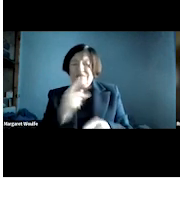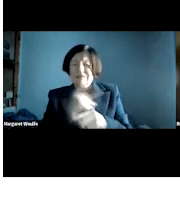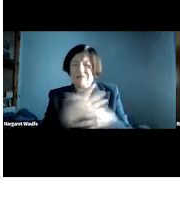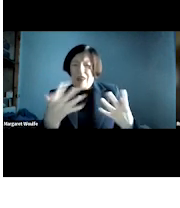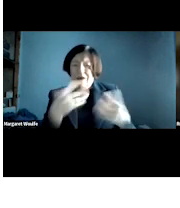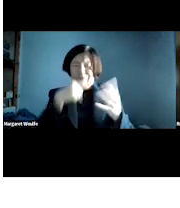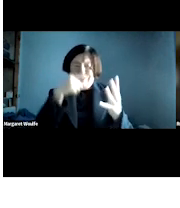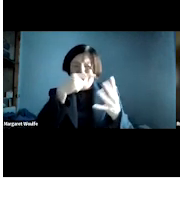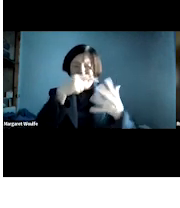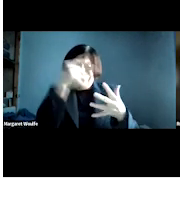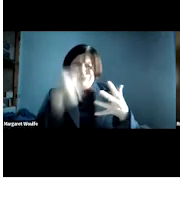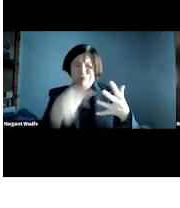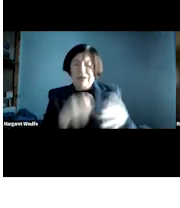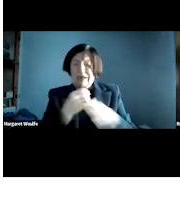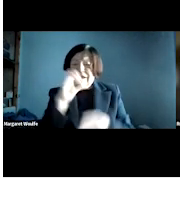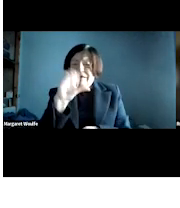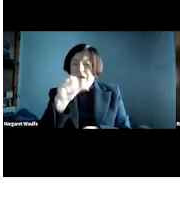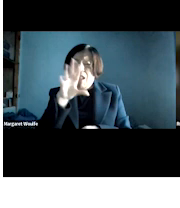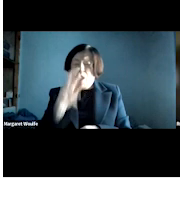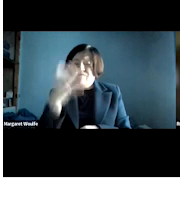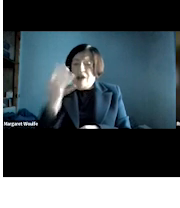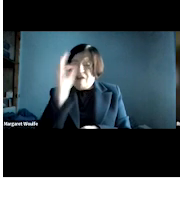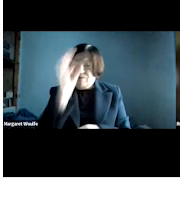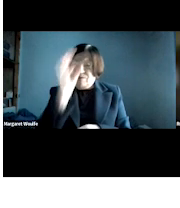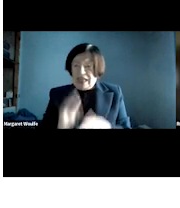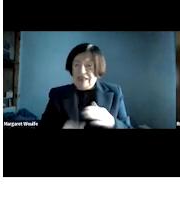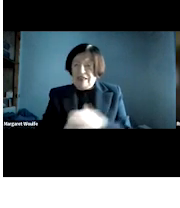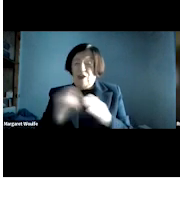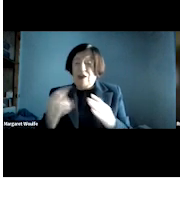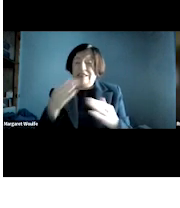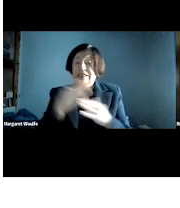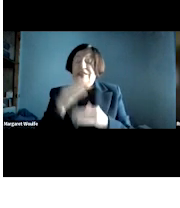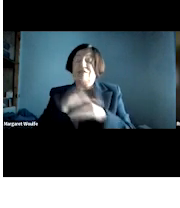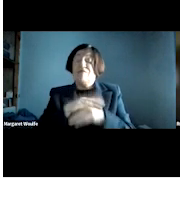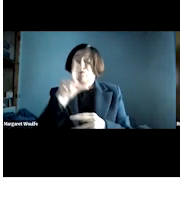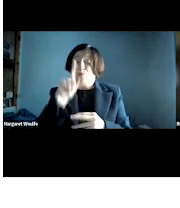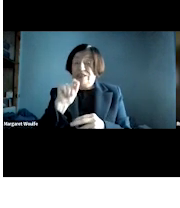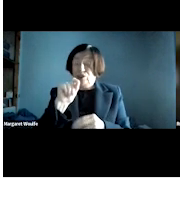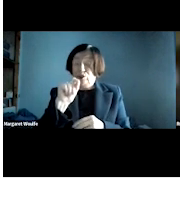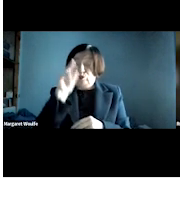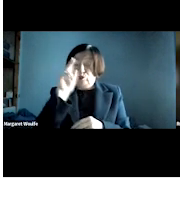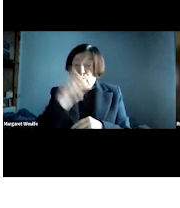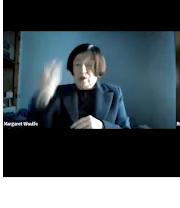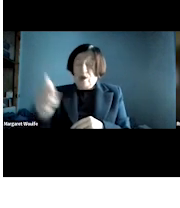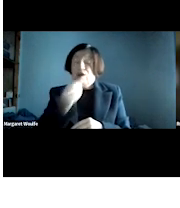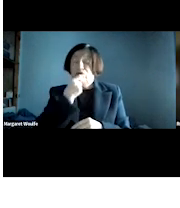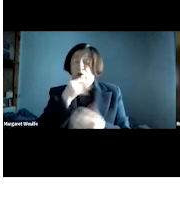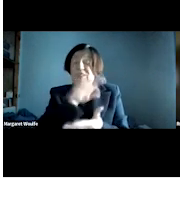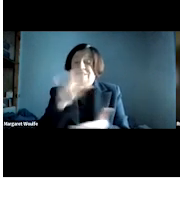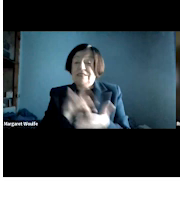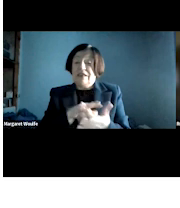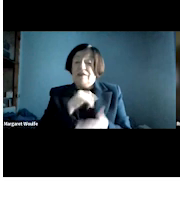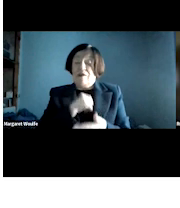range in this. In Carlow, it's 5% where minimum, where there's in excess of 20 units. Dublin City applies